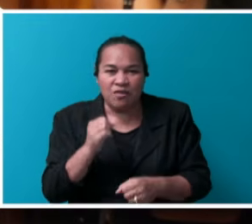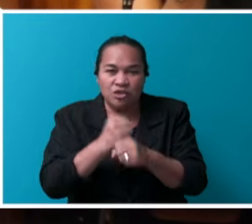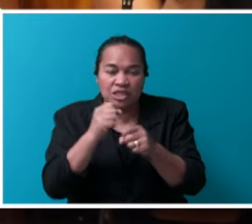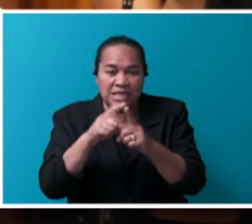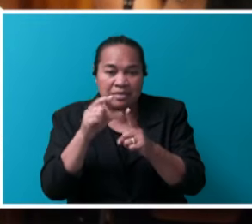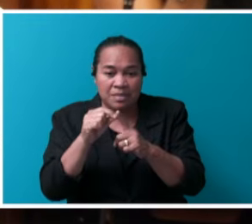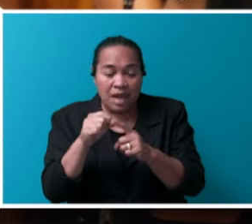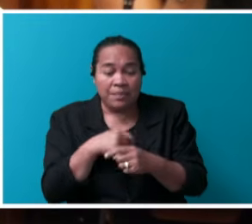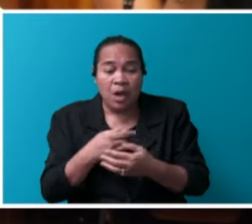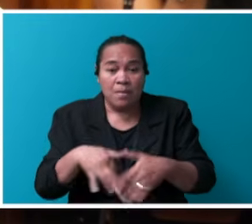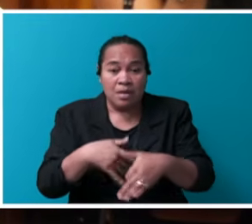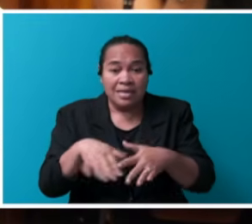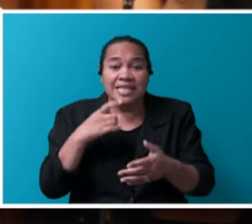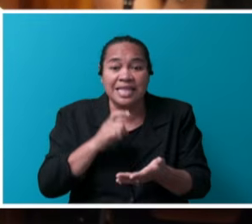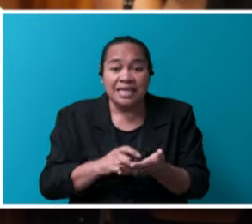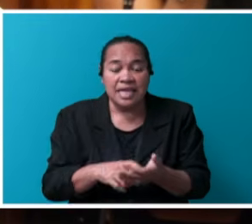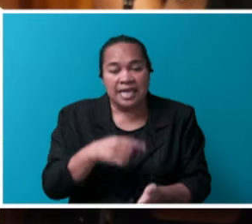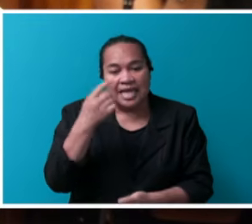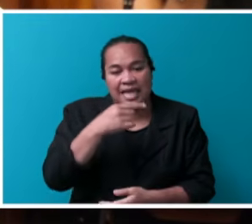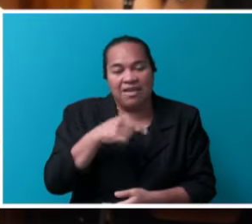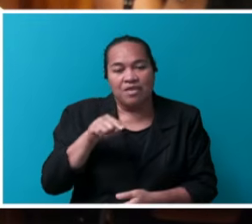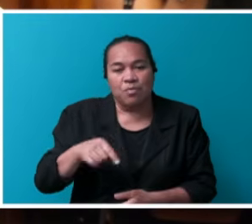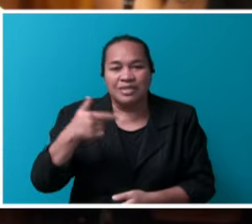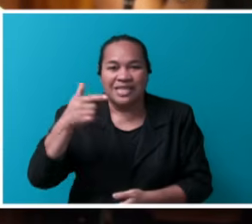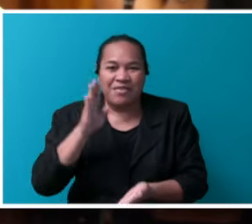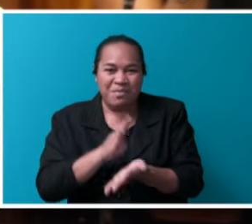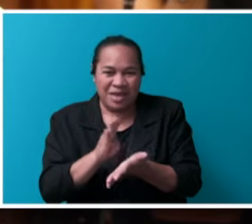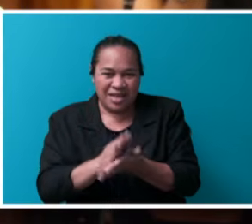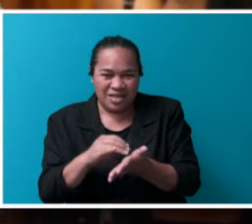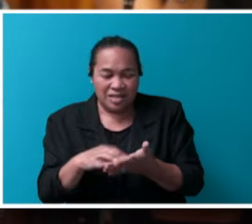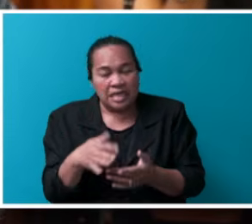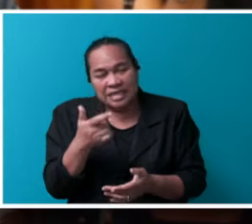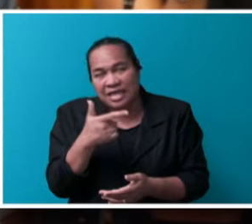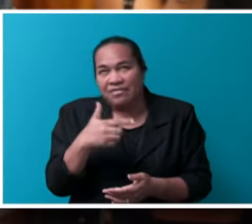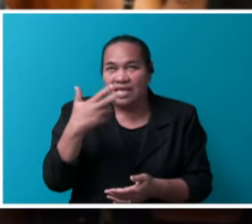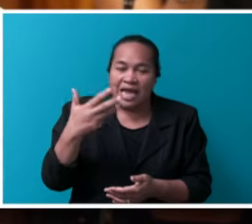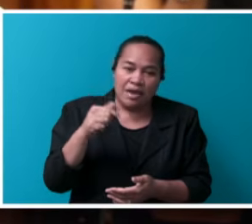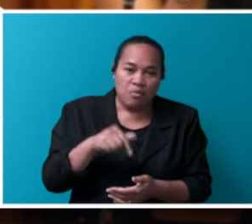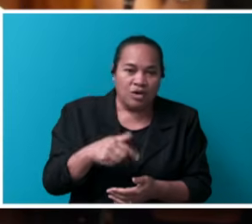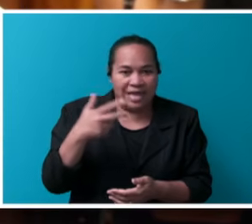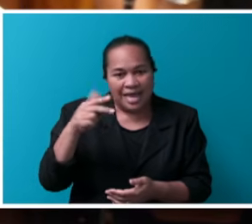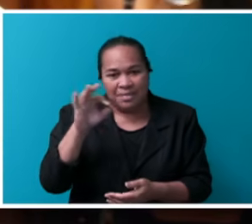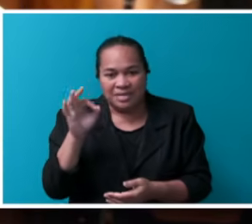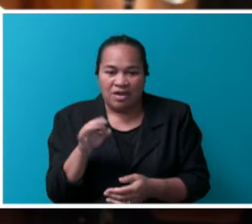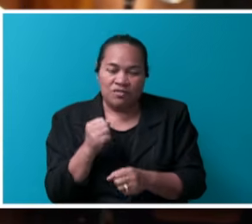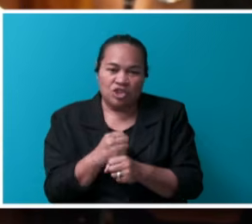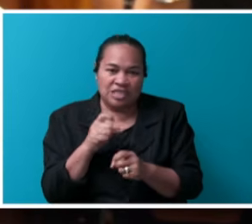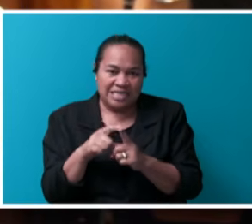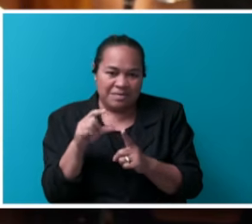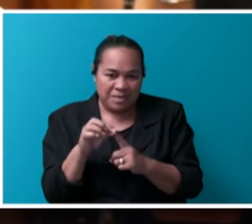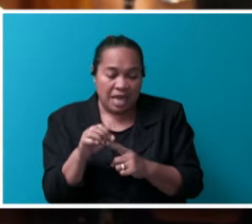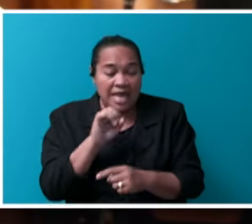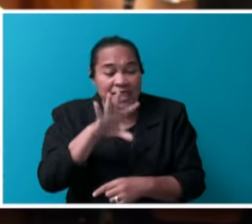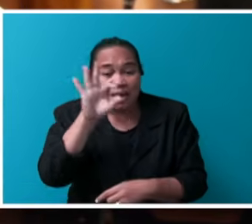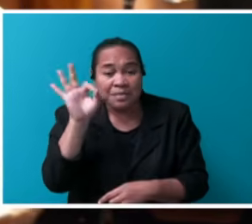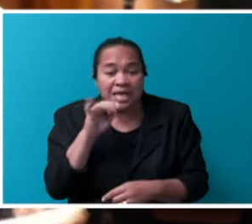our public debt is projected at $11.7 billion, which is around 79.8% of our GDP, about 10% lower